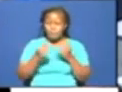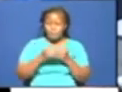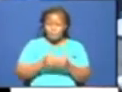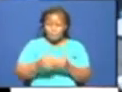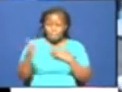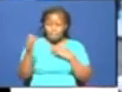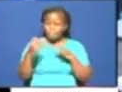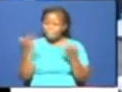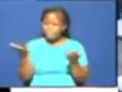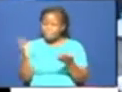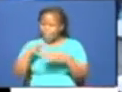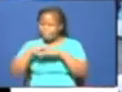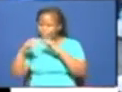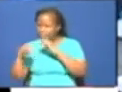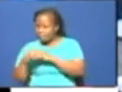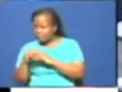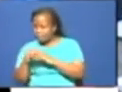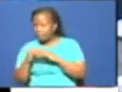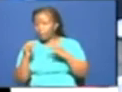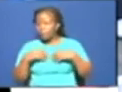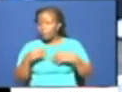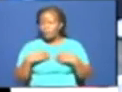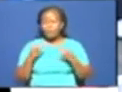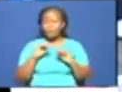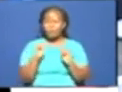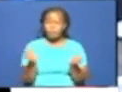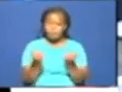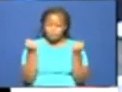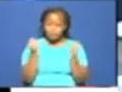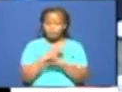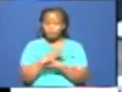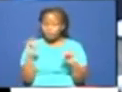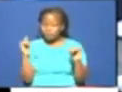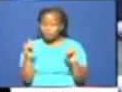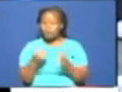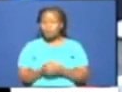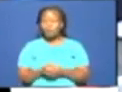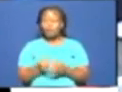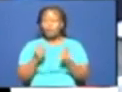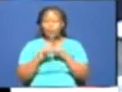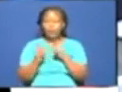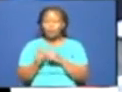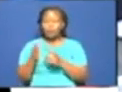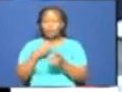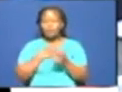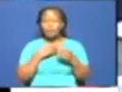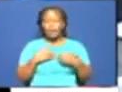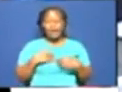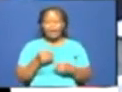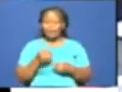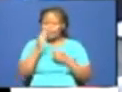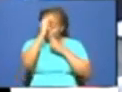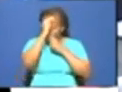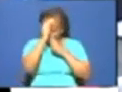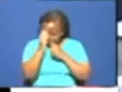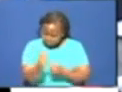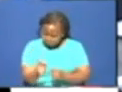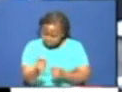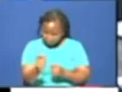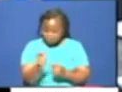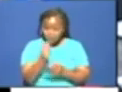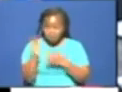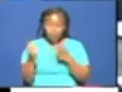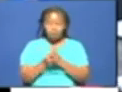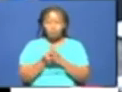of conceding to repression. I owe the deepest respect to living